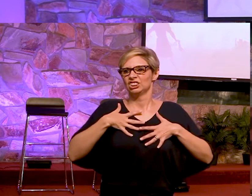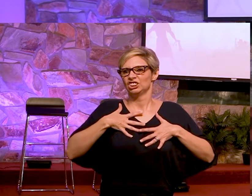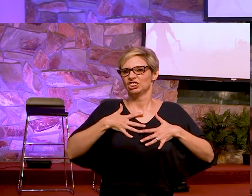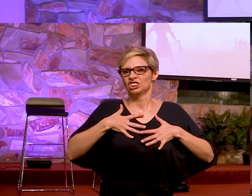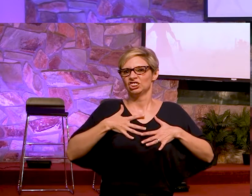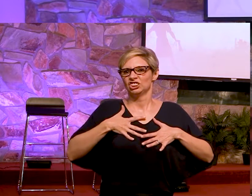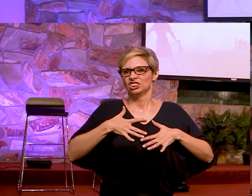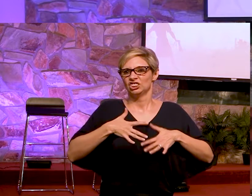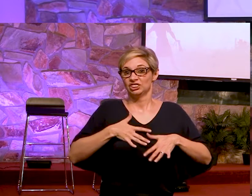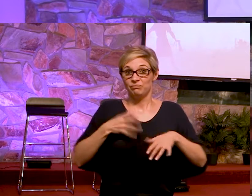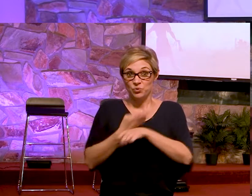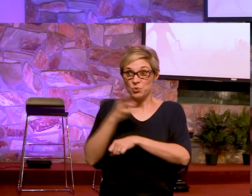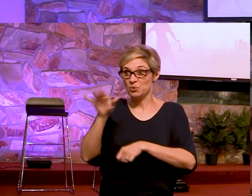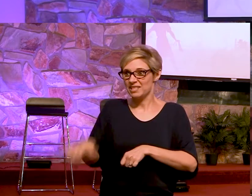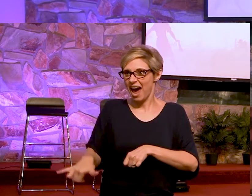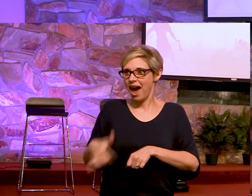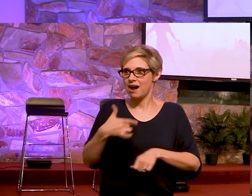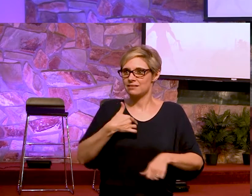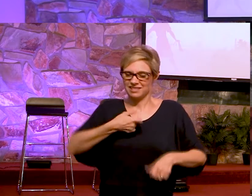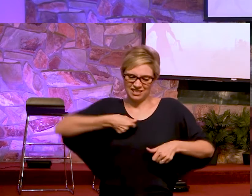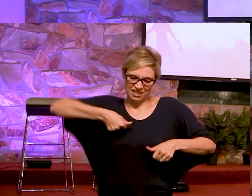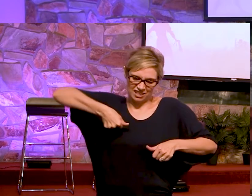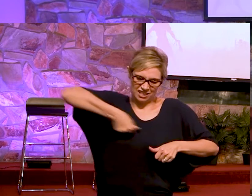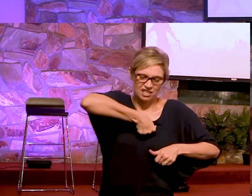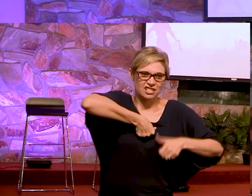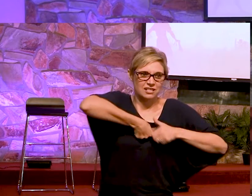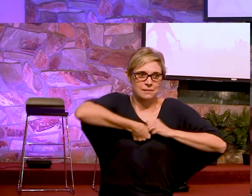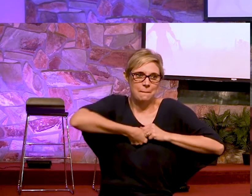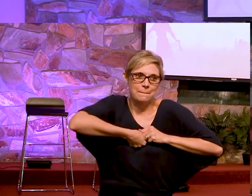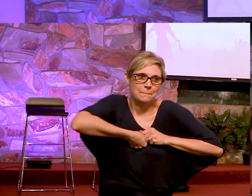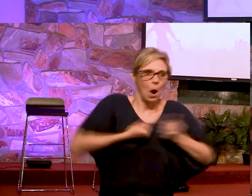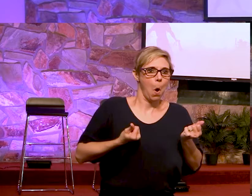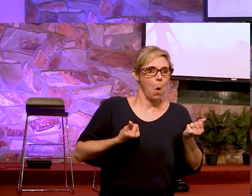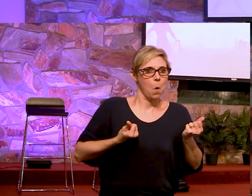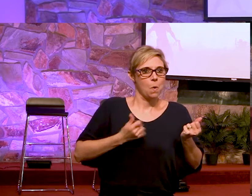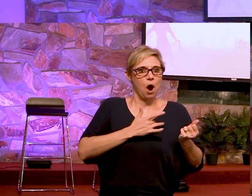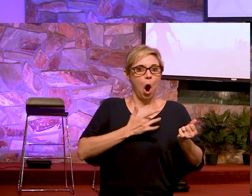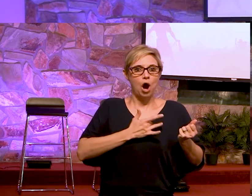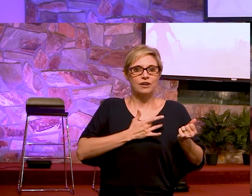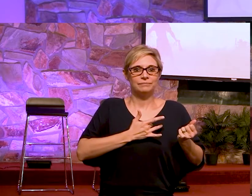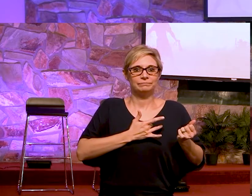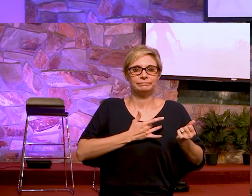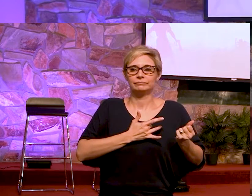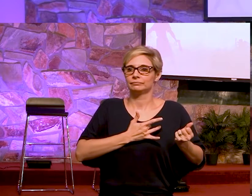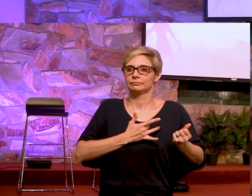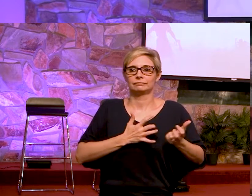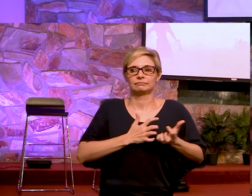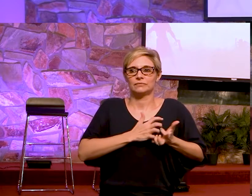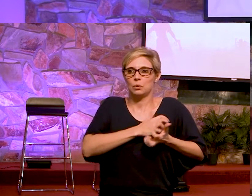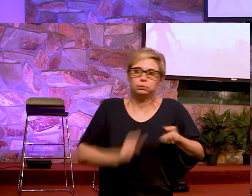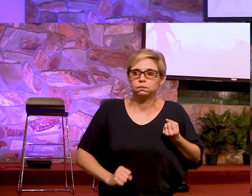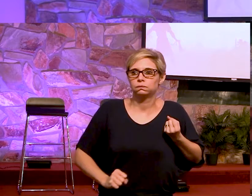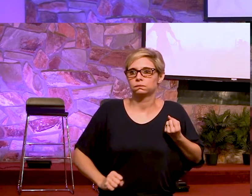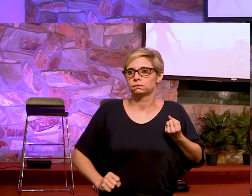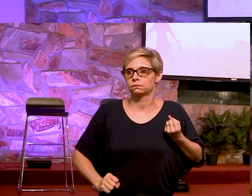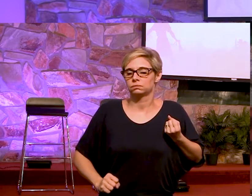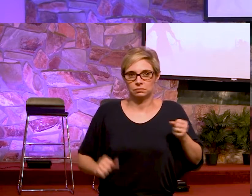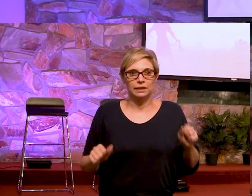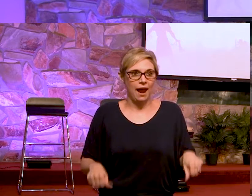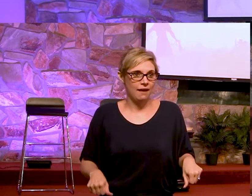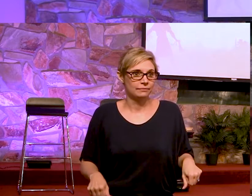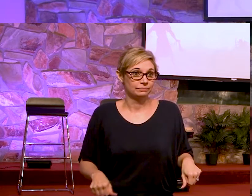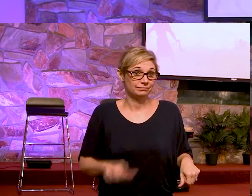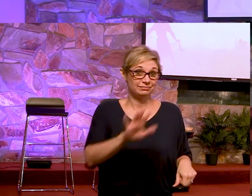people's hearts open. And when I get in, I can do pretty much anything. How true. Most